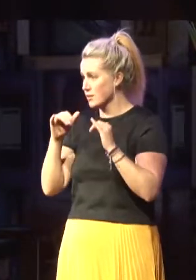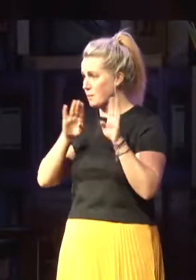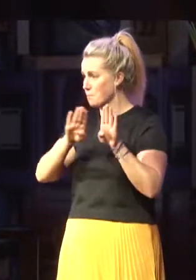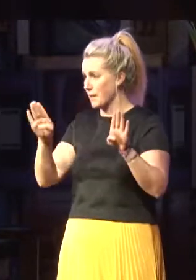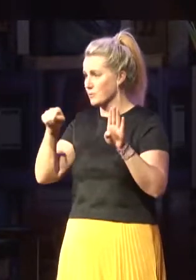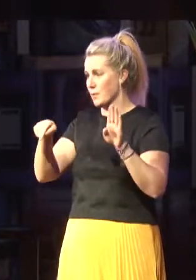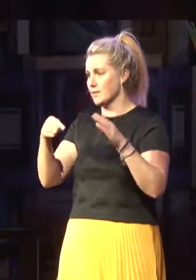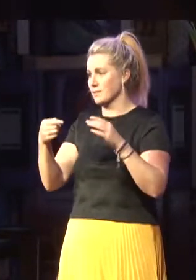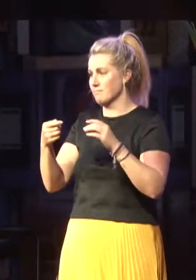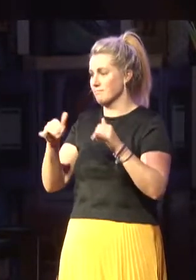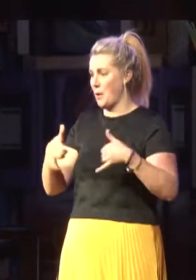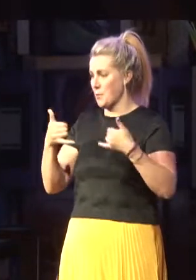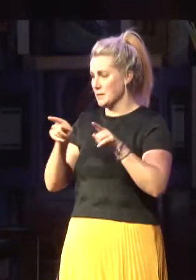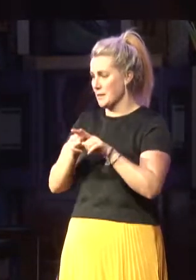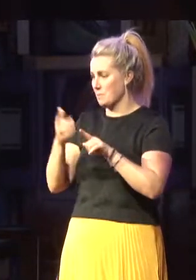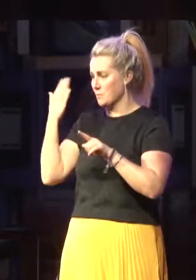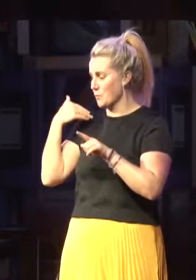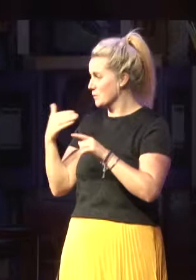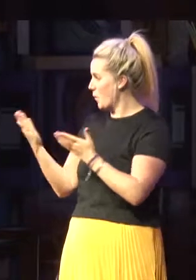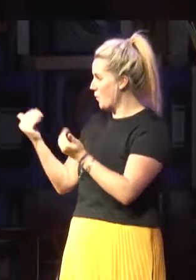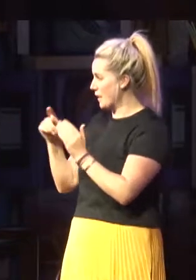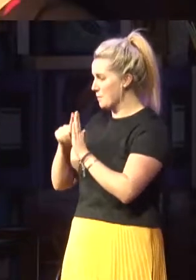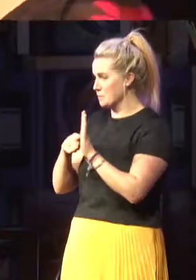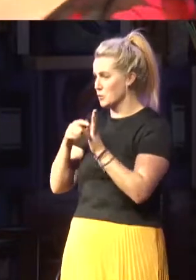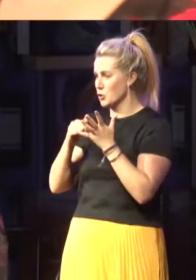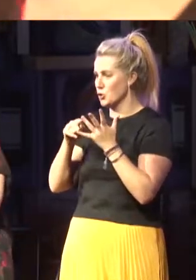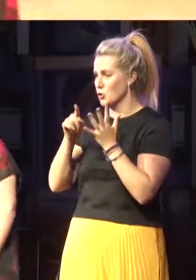these awards. So, welcome, Jason.